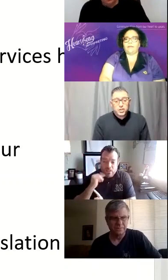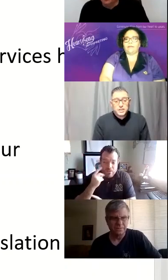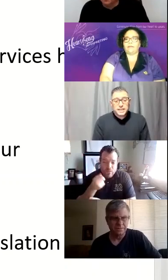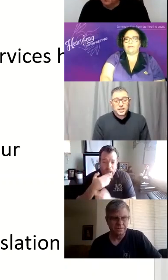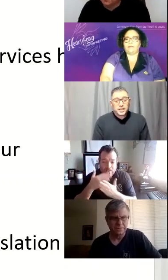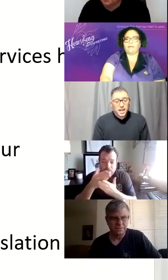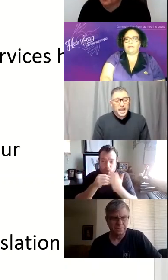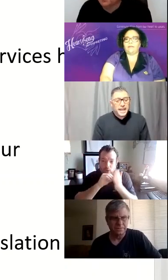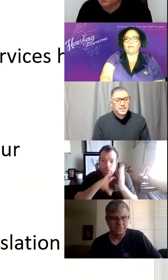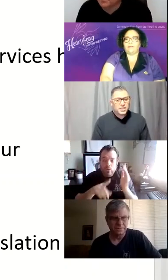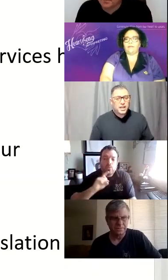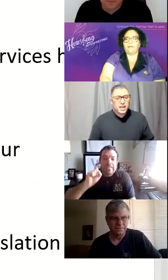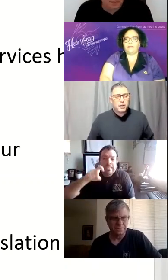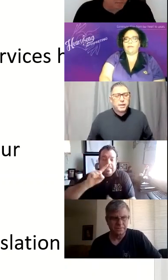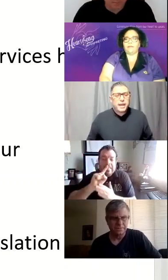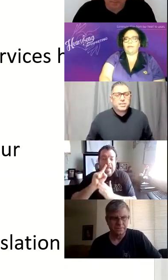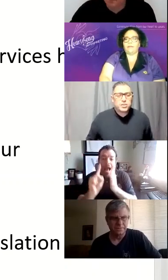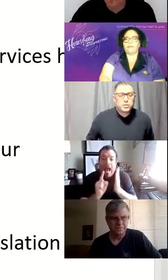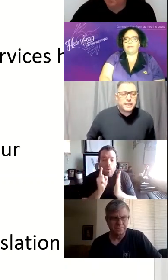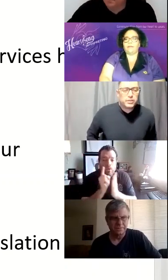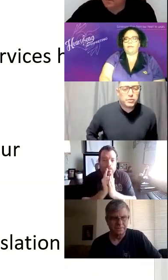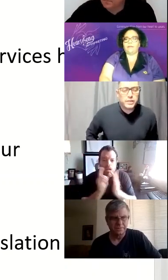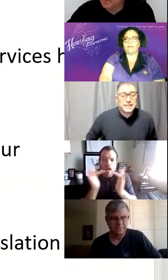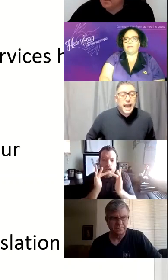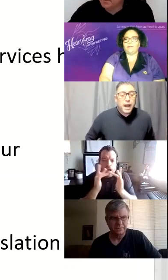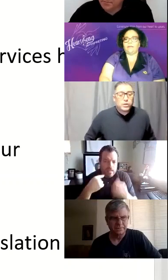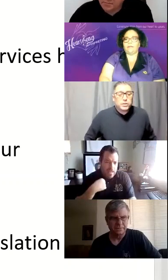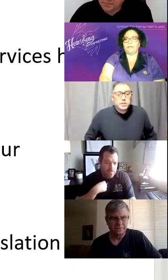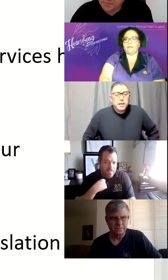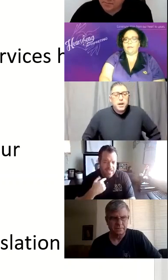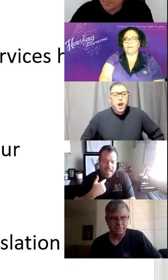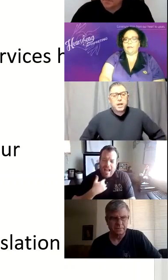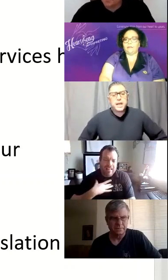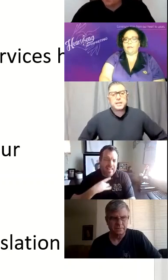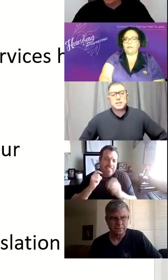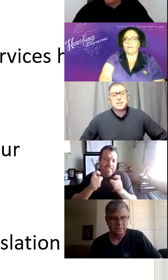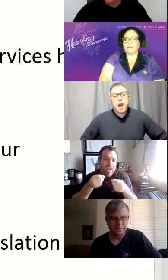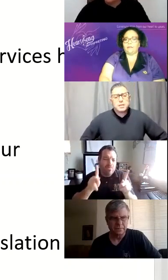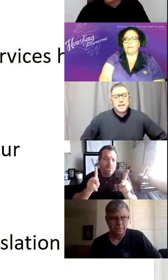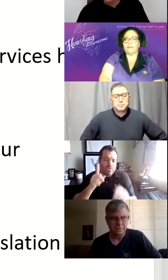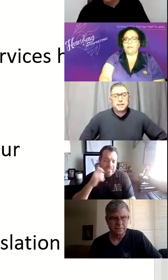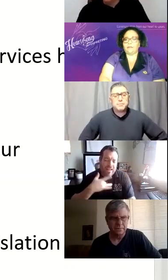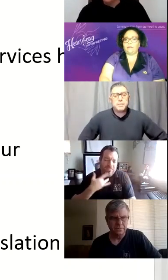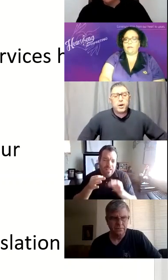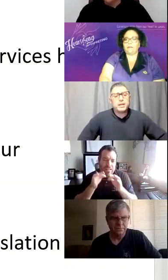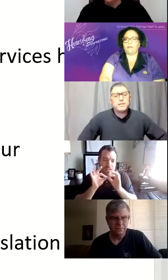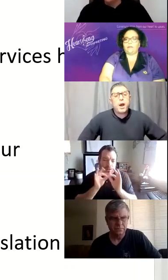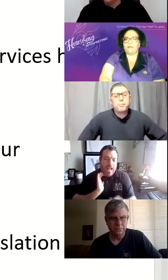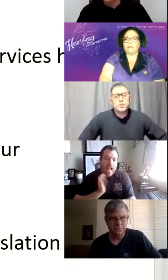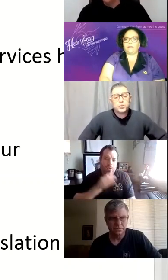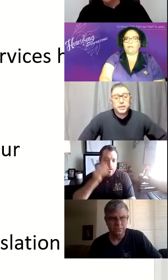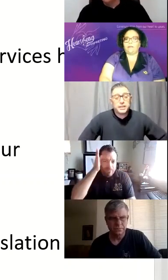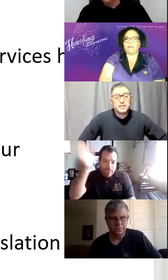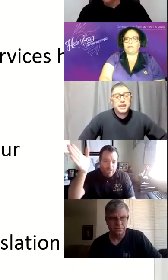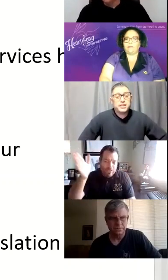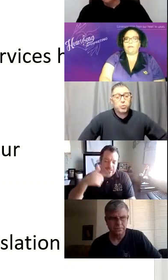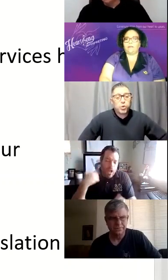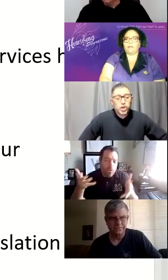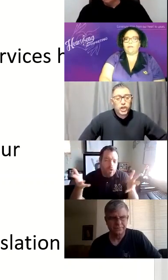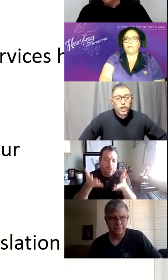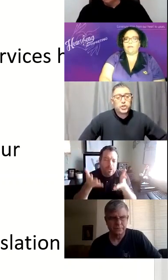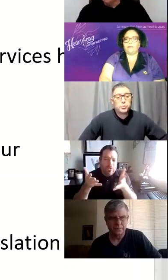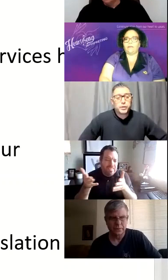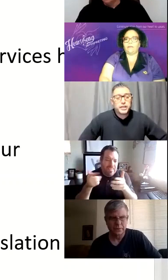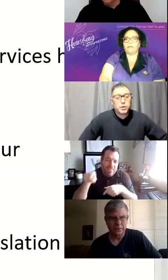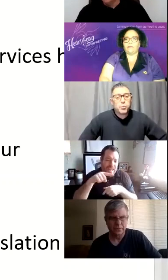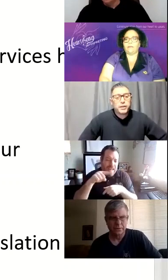and Thursdays, on the 8th, we have a student who needs hours. Contact us, contact me, let me know. I'll give you opportunities to work